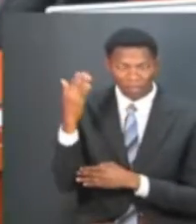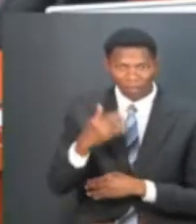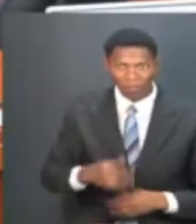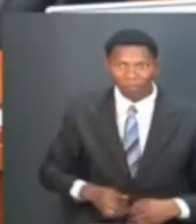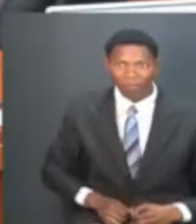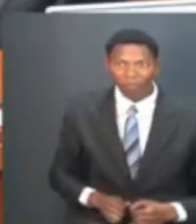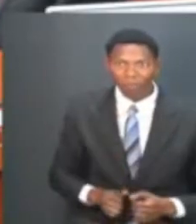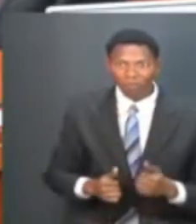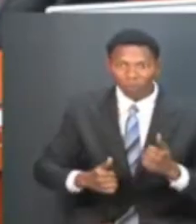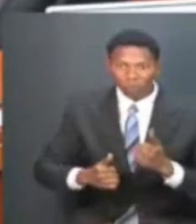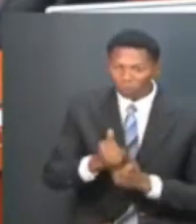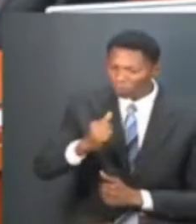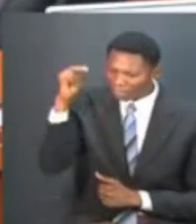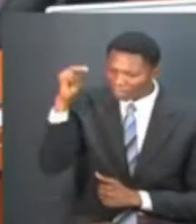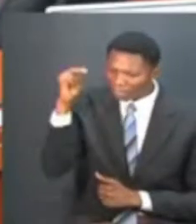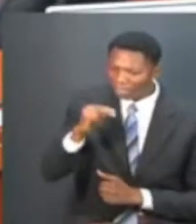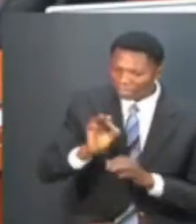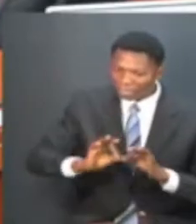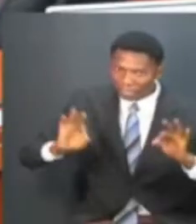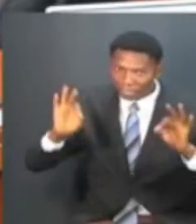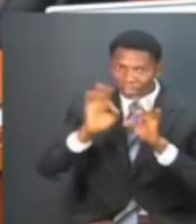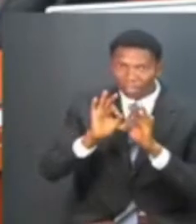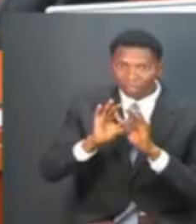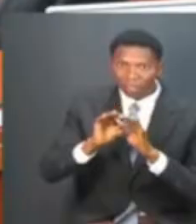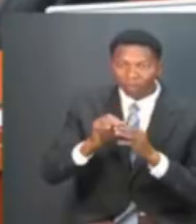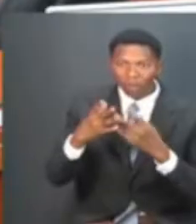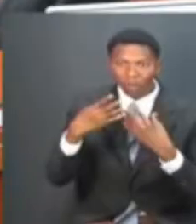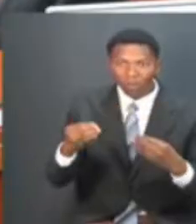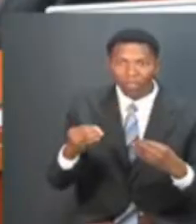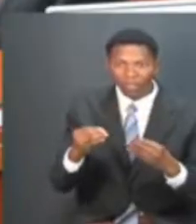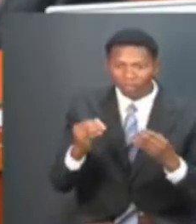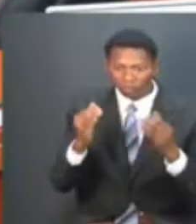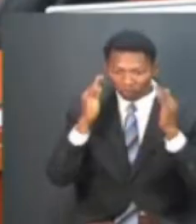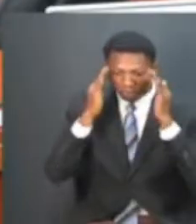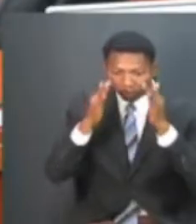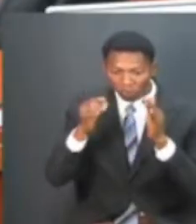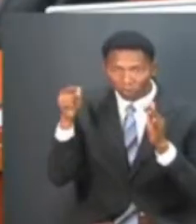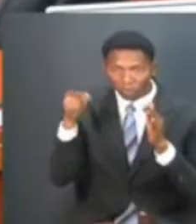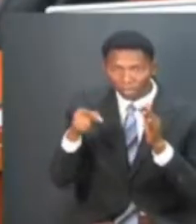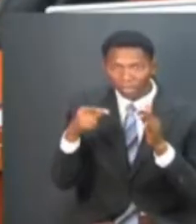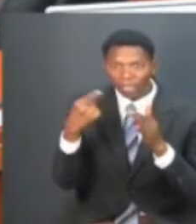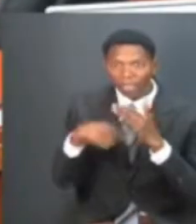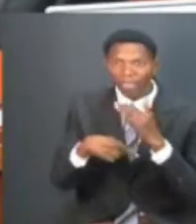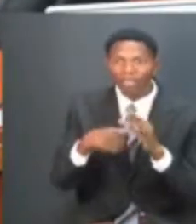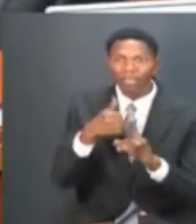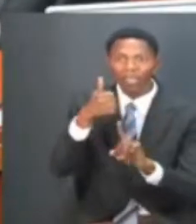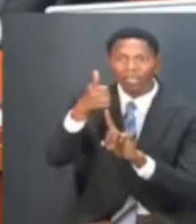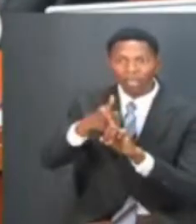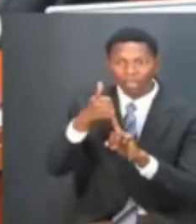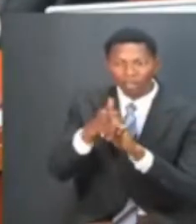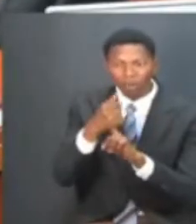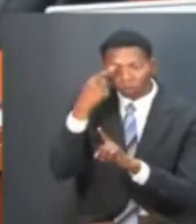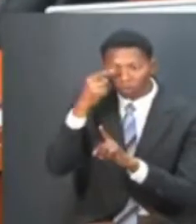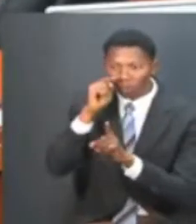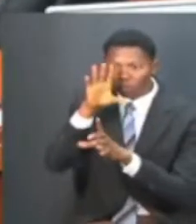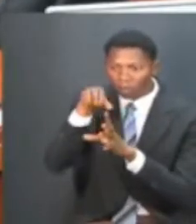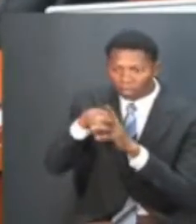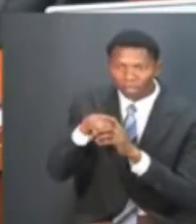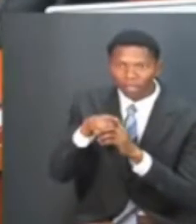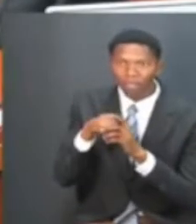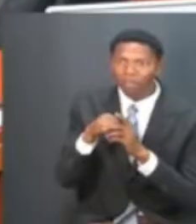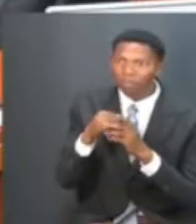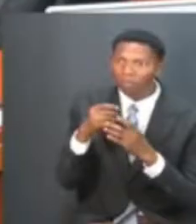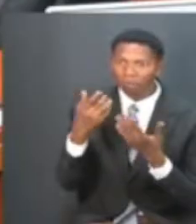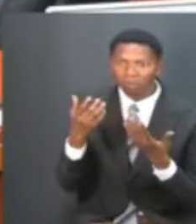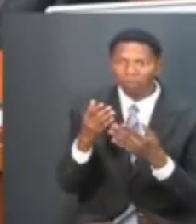needed solution emphasized in this statement is the advocacy for the inclusion of